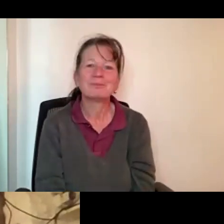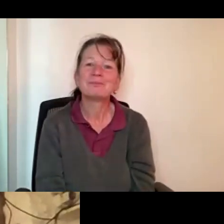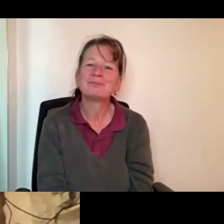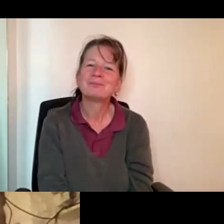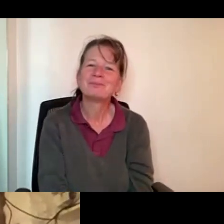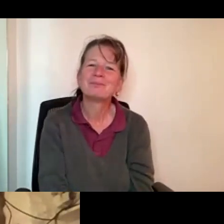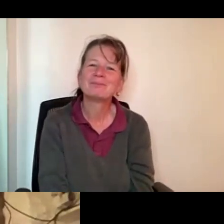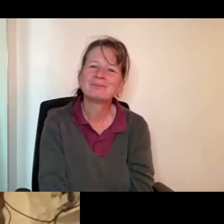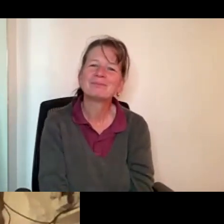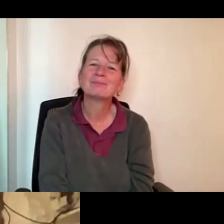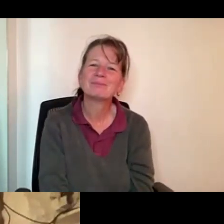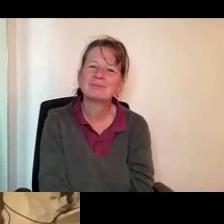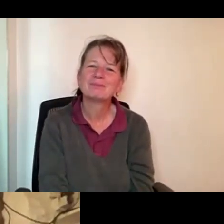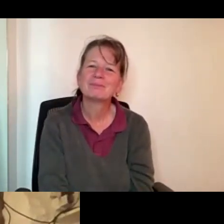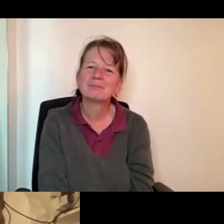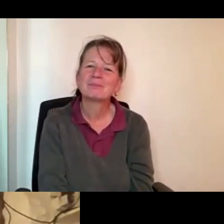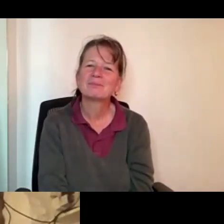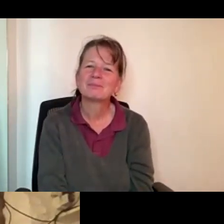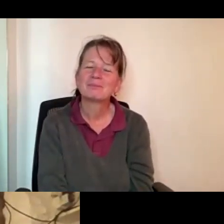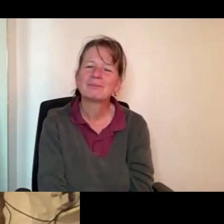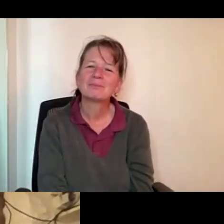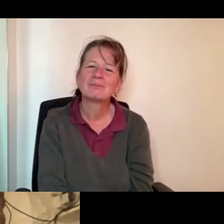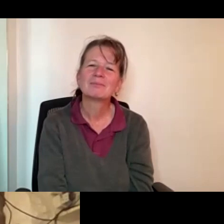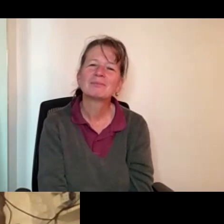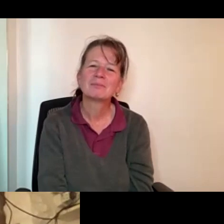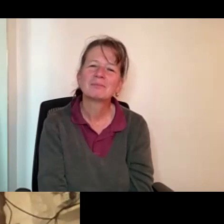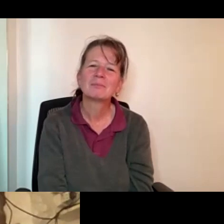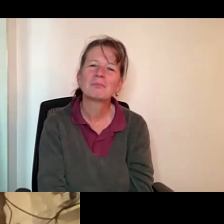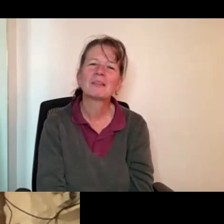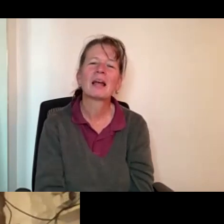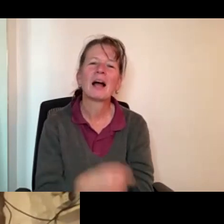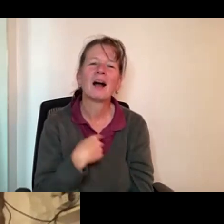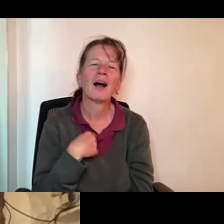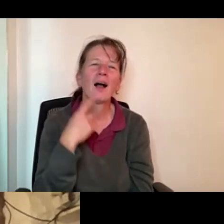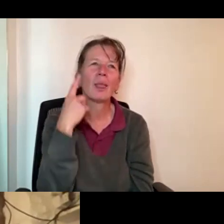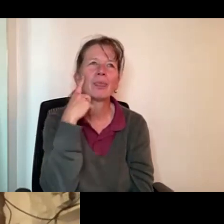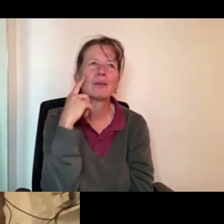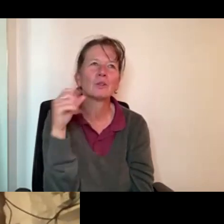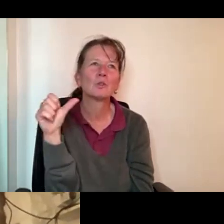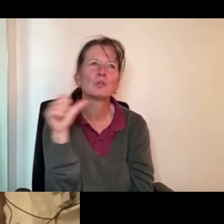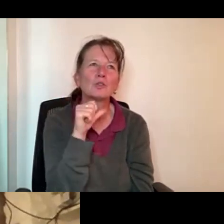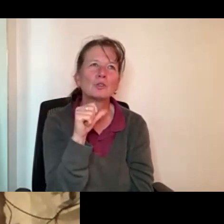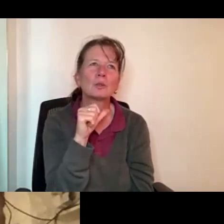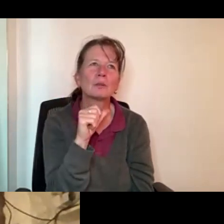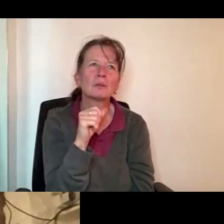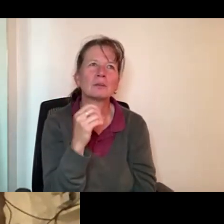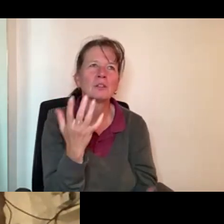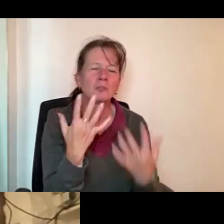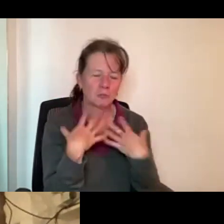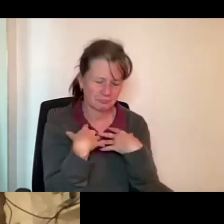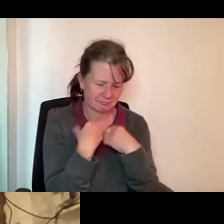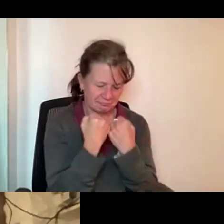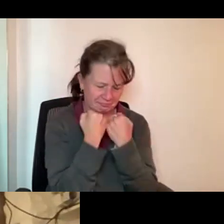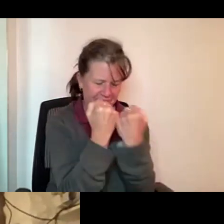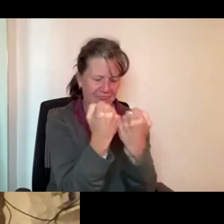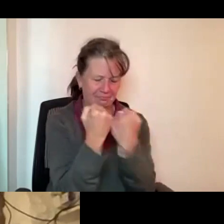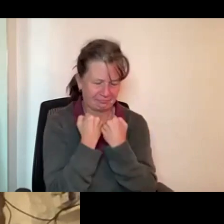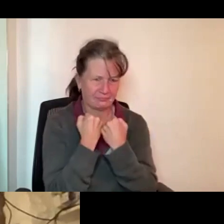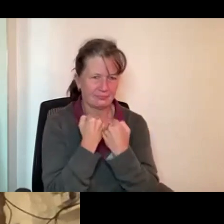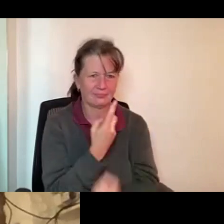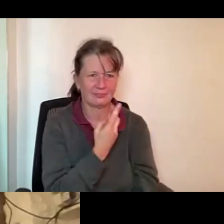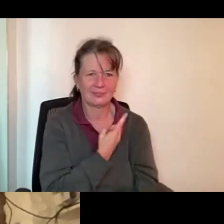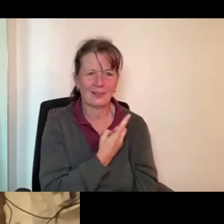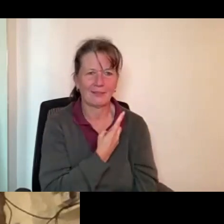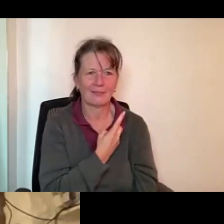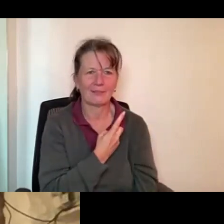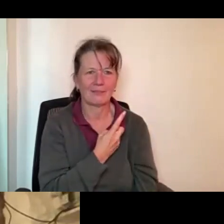I think you should have a good look at yourself And I just, no, sorry, I wasn't talking about